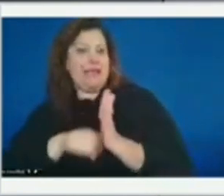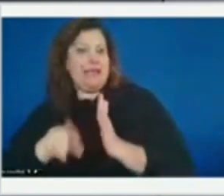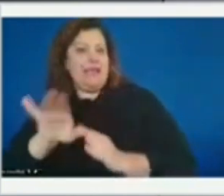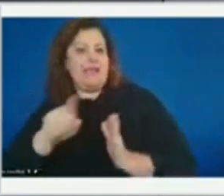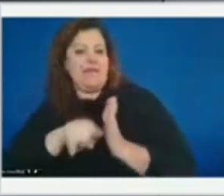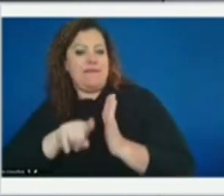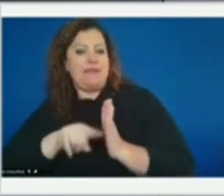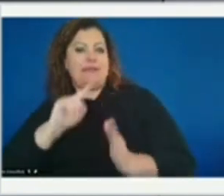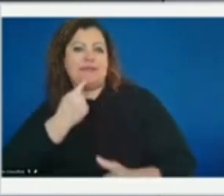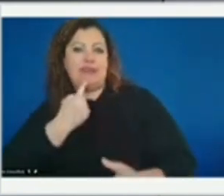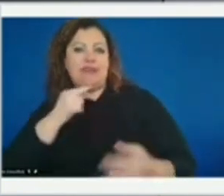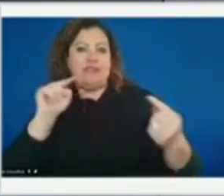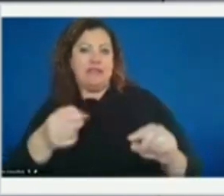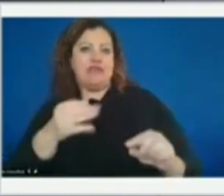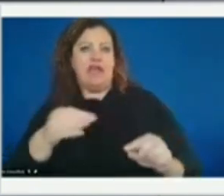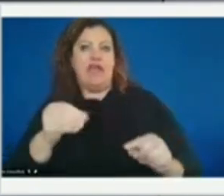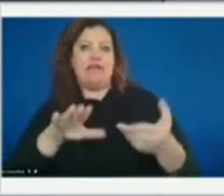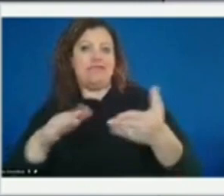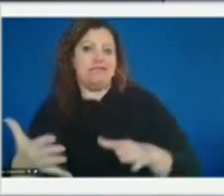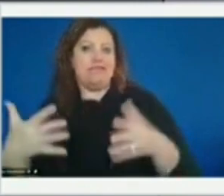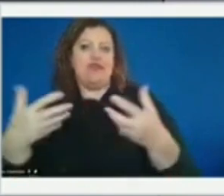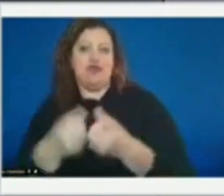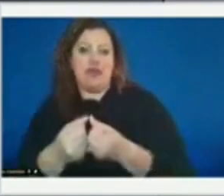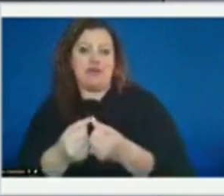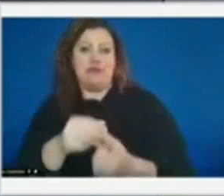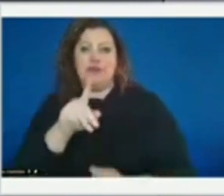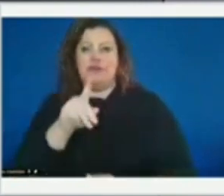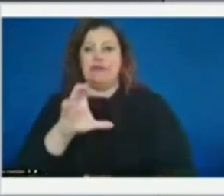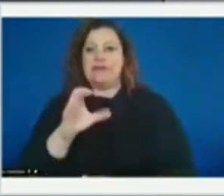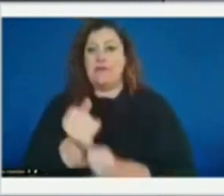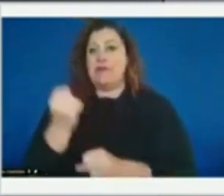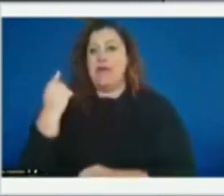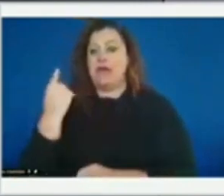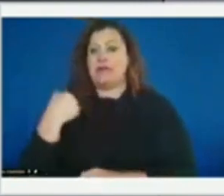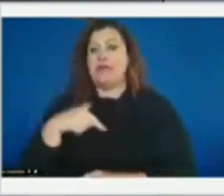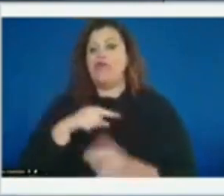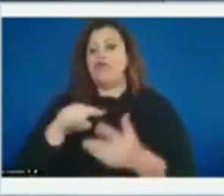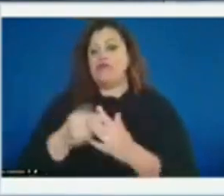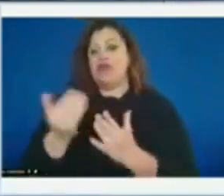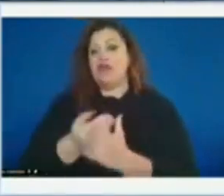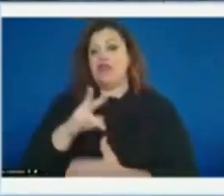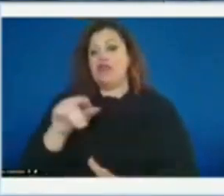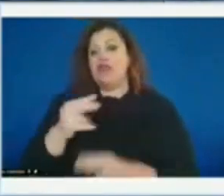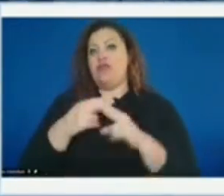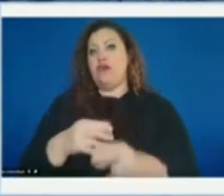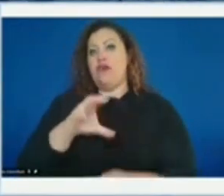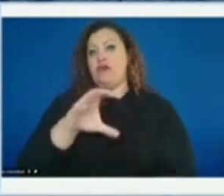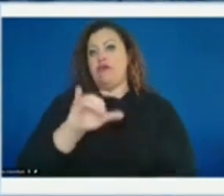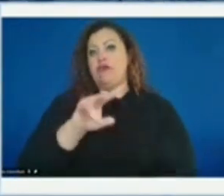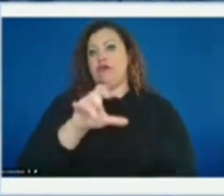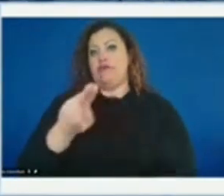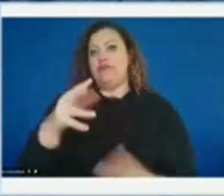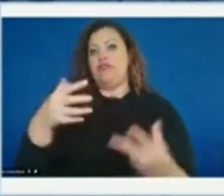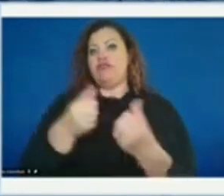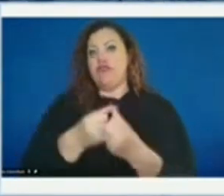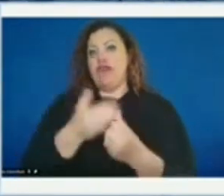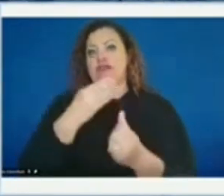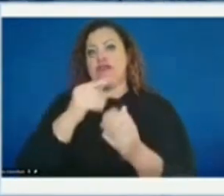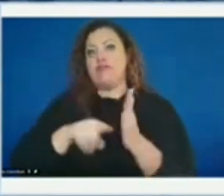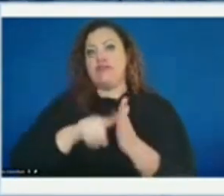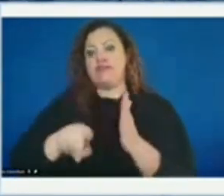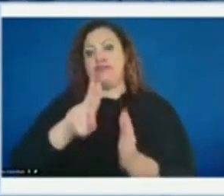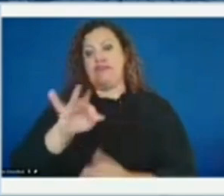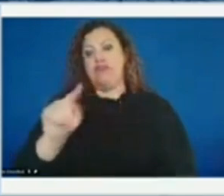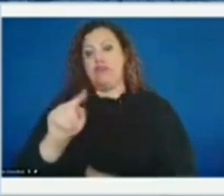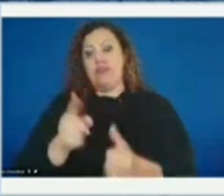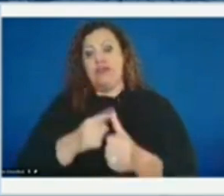fatal crashes. In December of last year, we launched a new unit called the Civilian Crash Investigative Unit. In the first